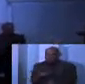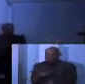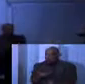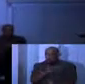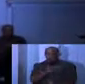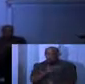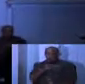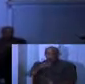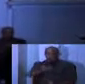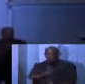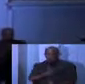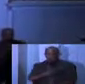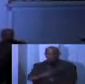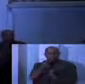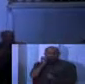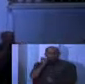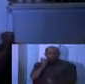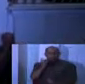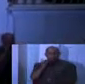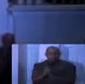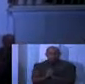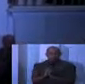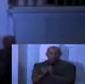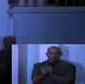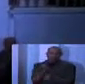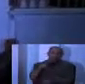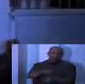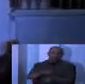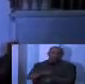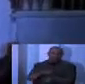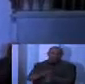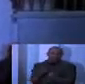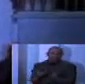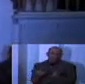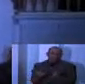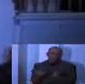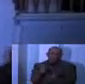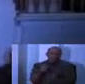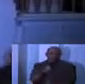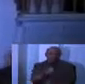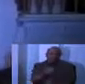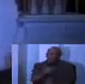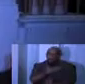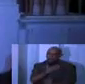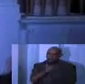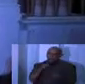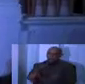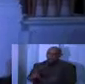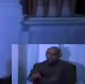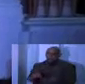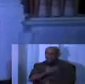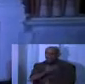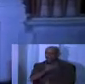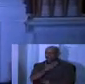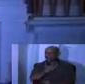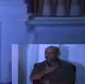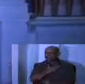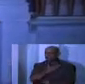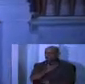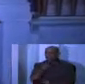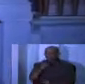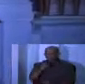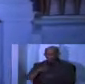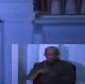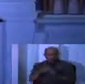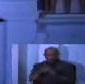joy to welcome you, especially if you are worshiping with us for the very first time this evening. We are glad that you are here, and I am so glad. I know that we have